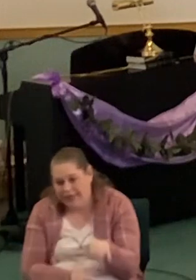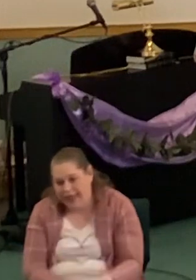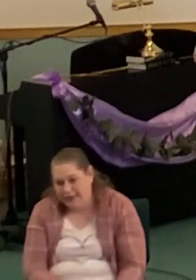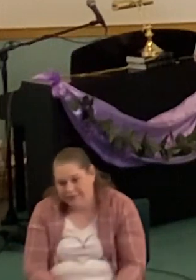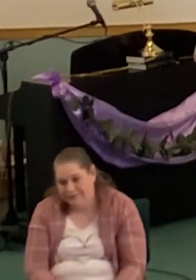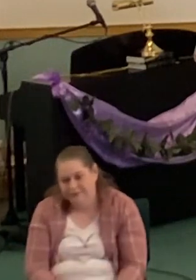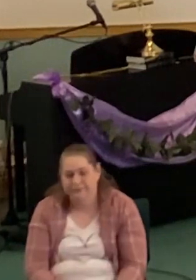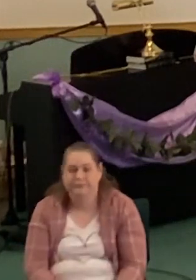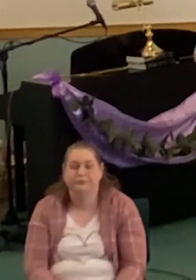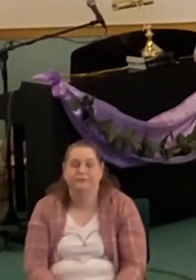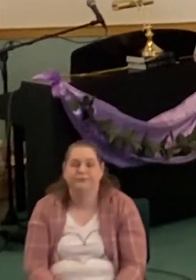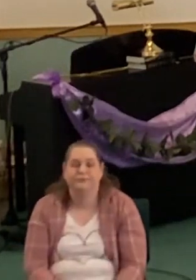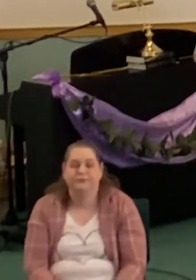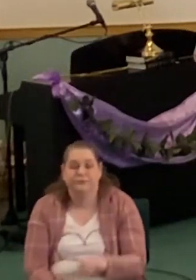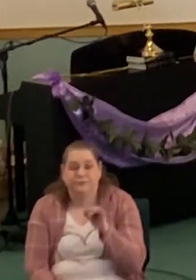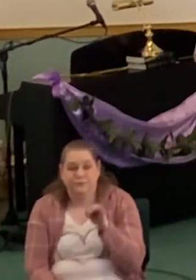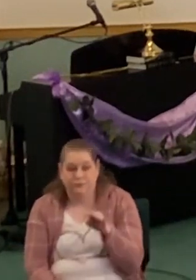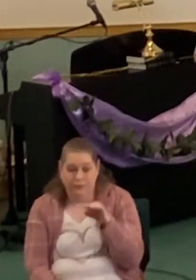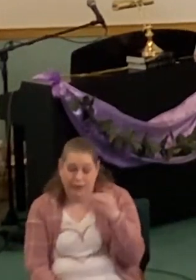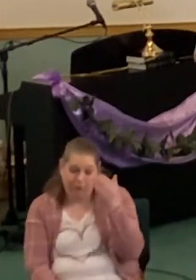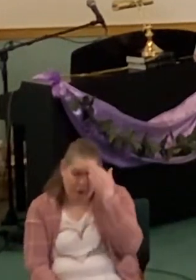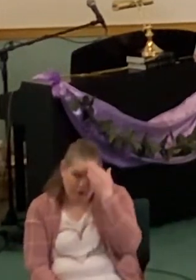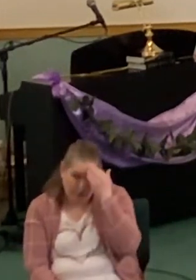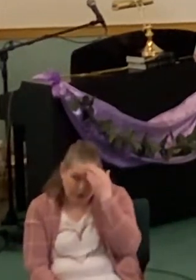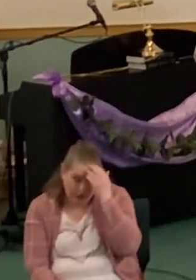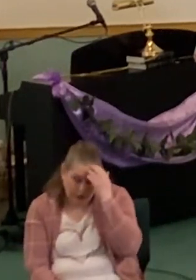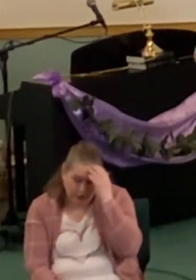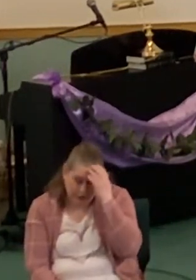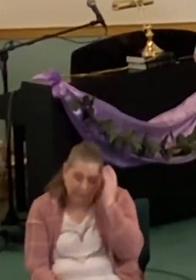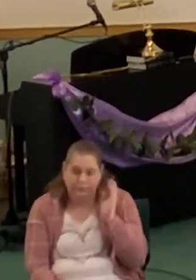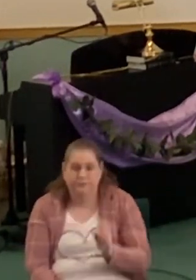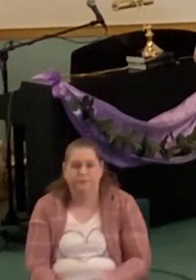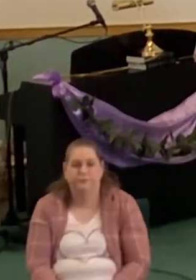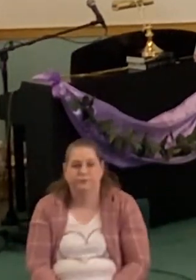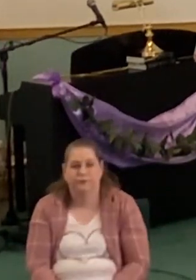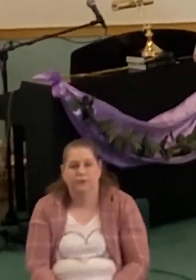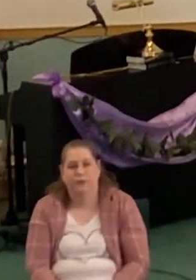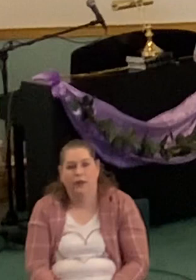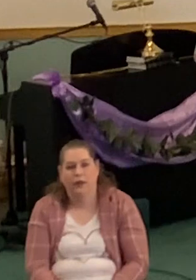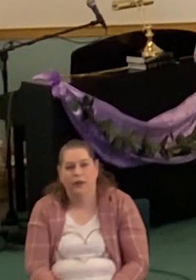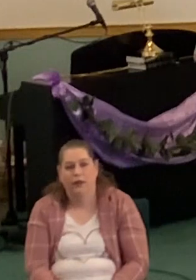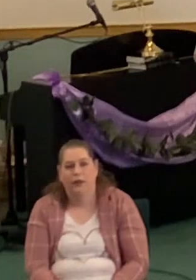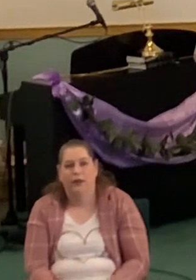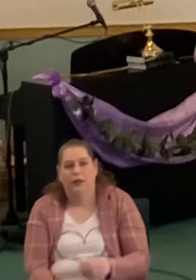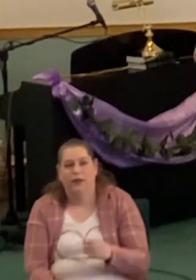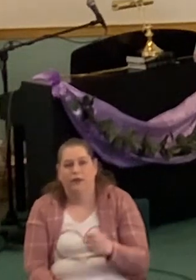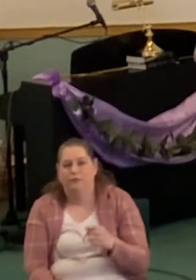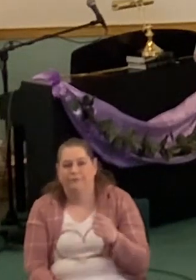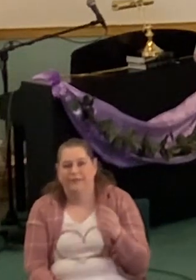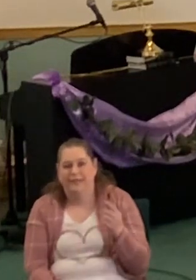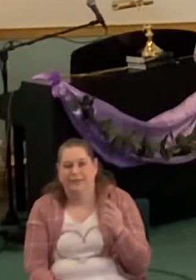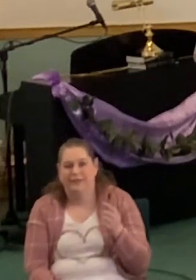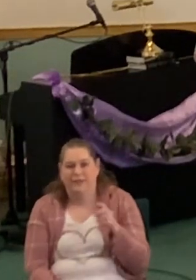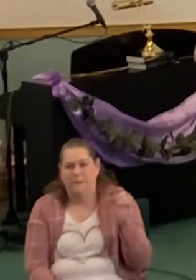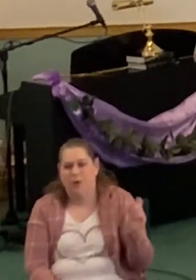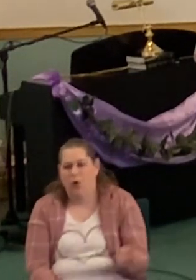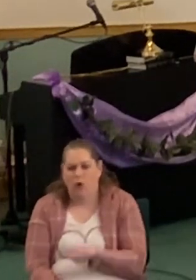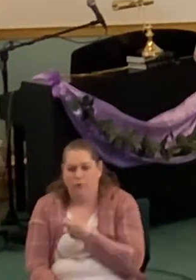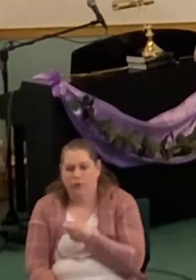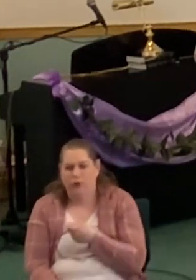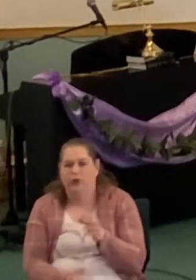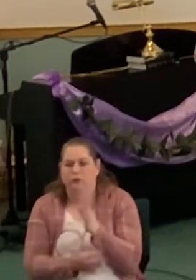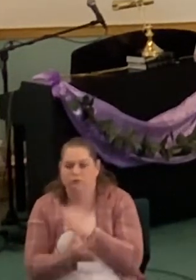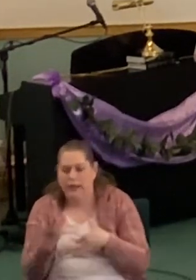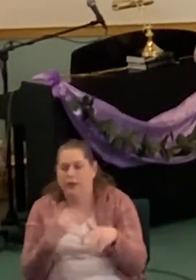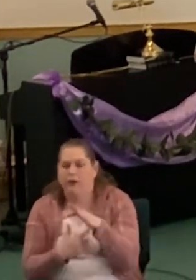Lee Trevino, the golfer from the 70s, he was known to often interact with the crowd and very funny and kind of say anything to get a laugh.